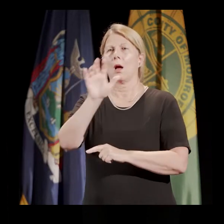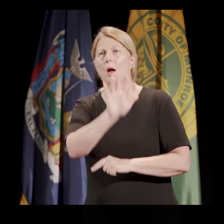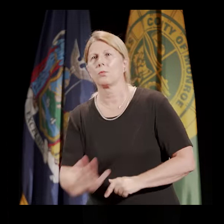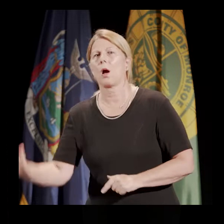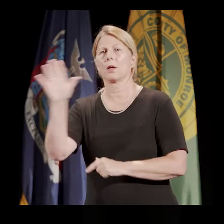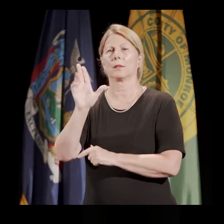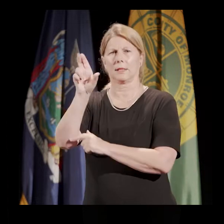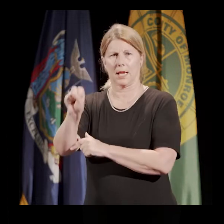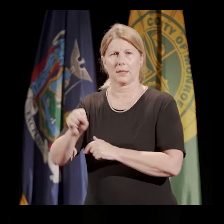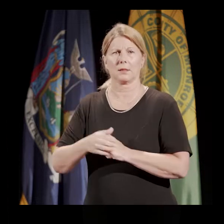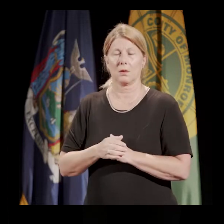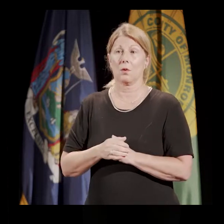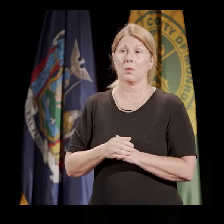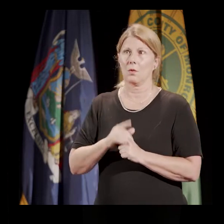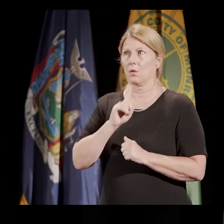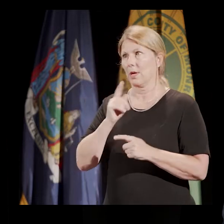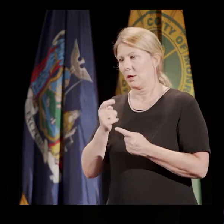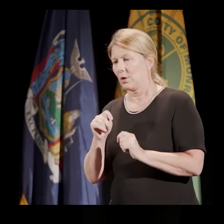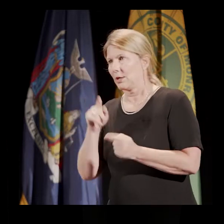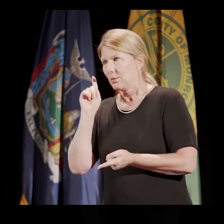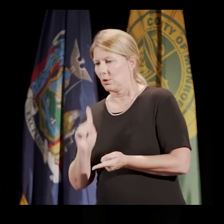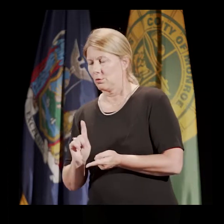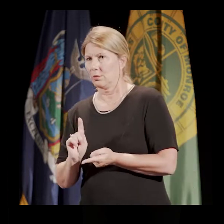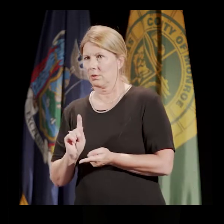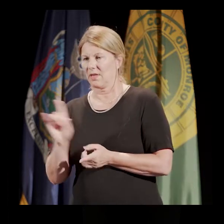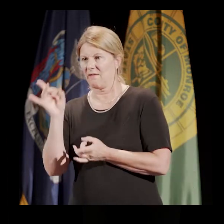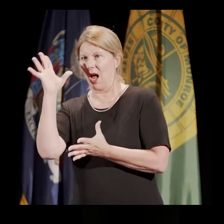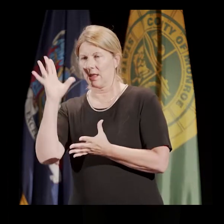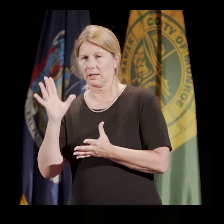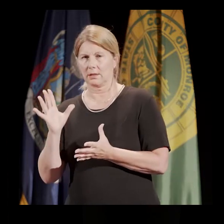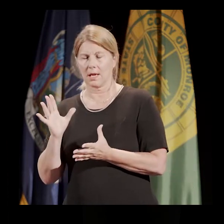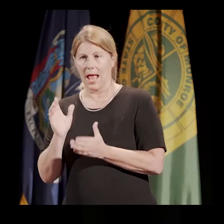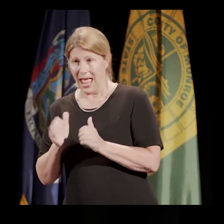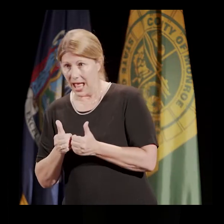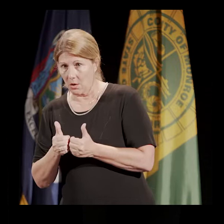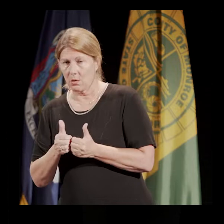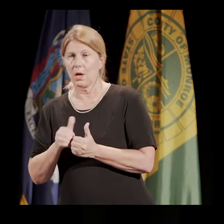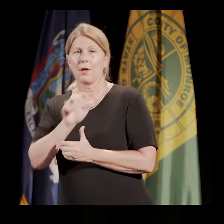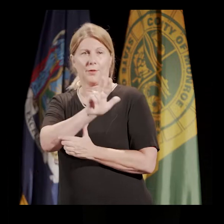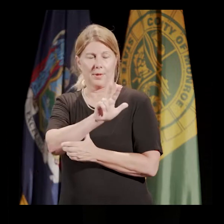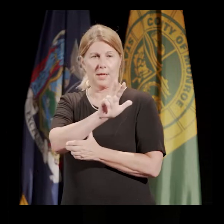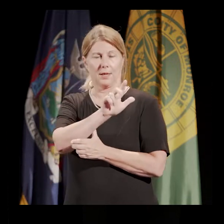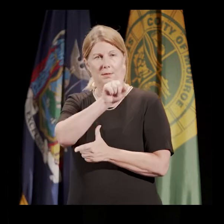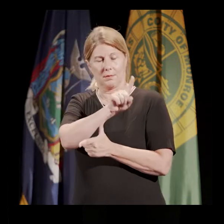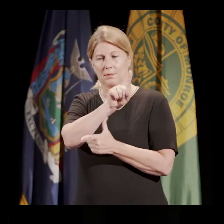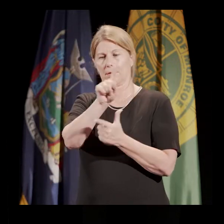We're working to reduce this violence with a 3-part strategy: